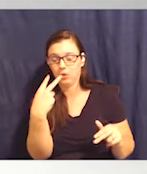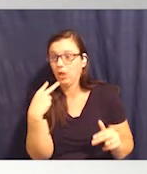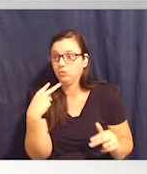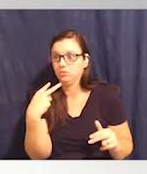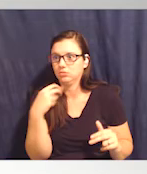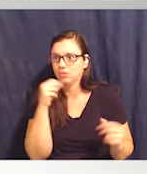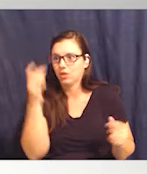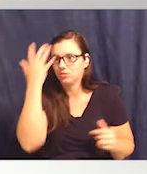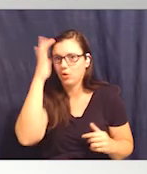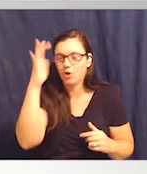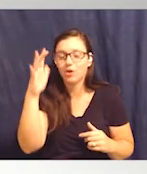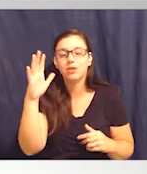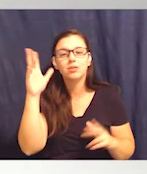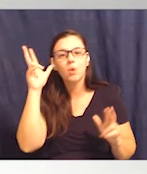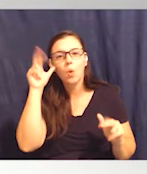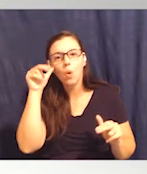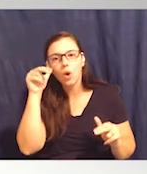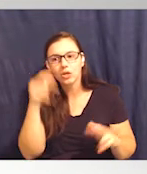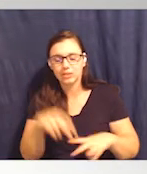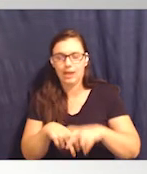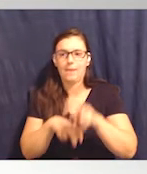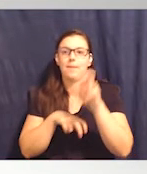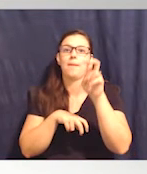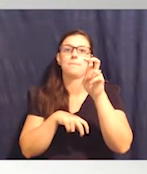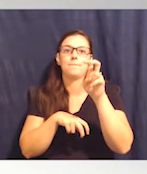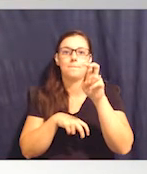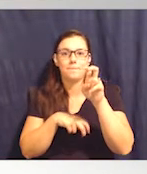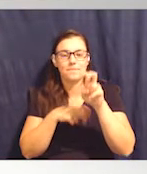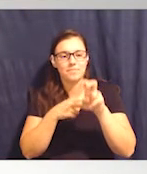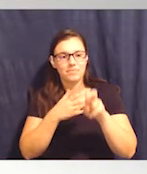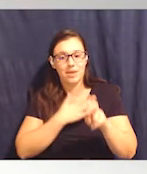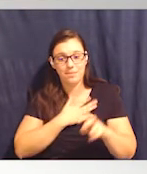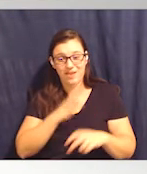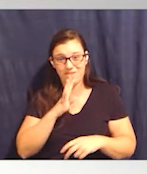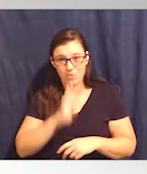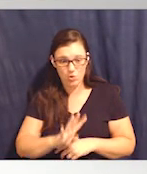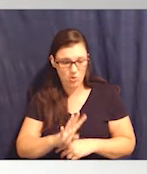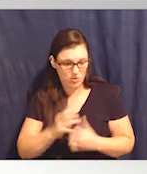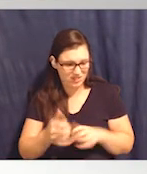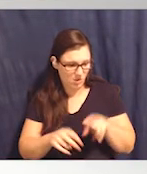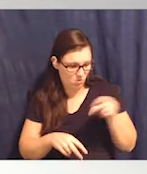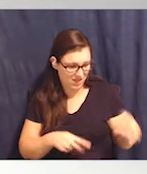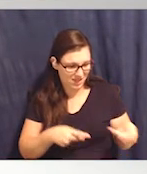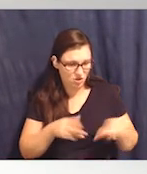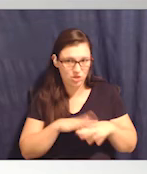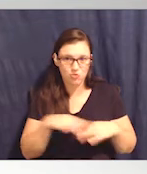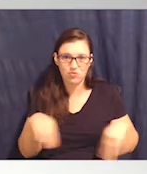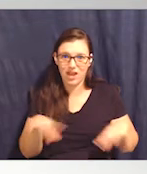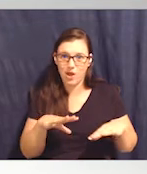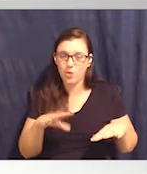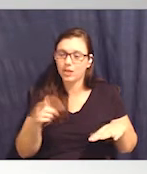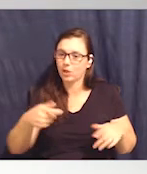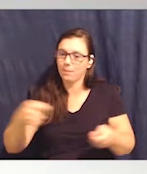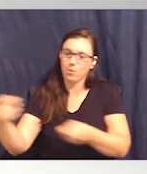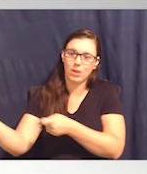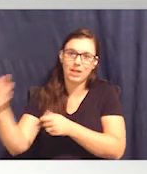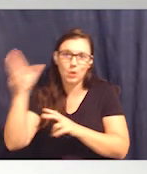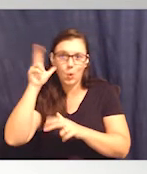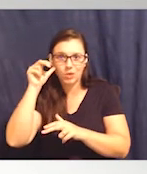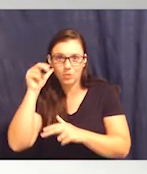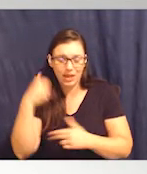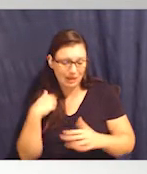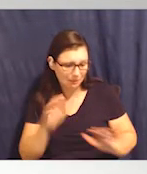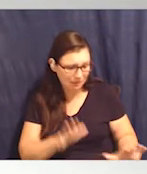back end. I've got my 4-year-old laying on the ground, and they're pulling the horse away. And I go over, are you okay? He's